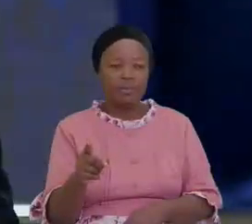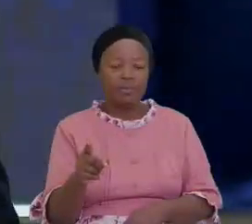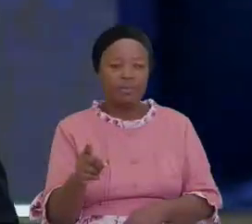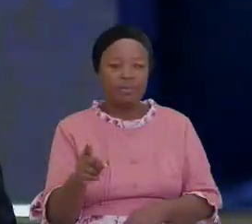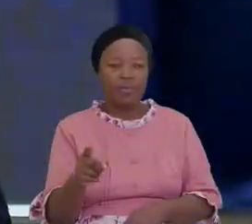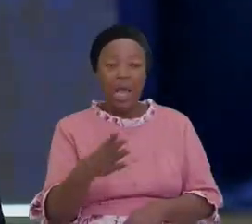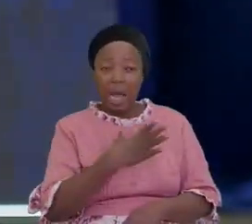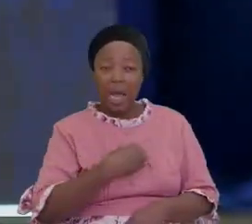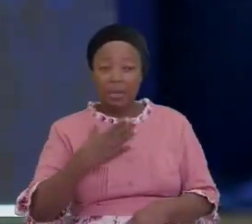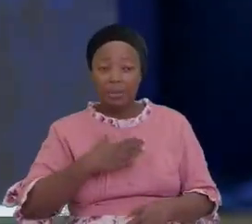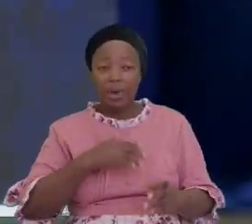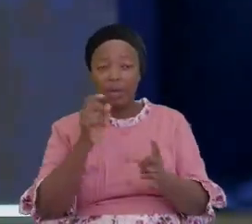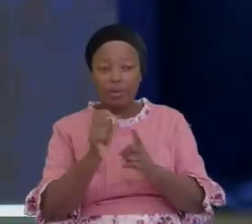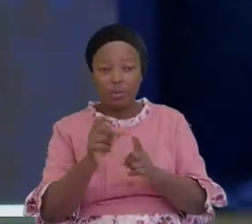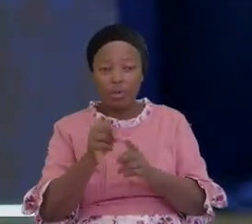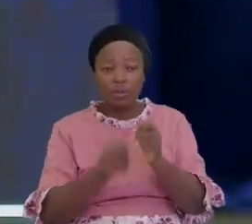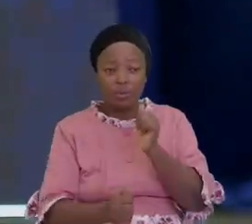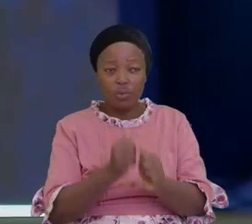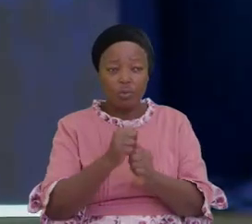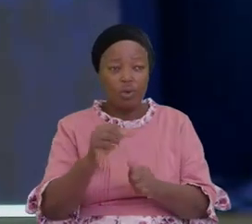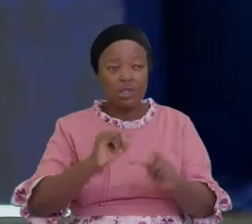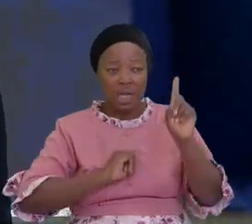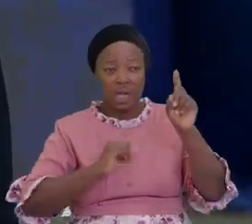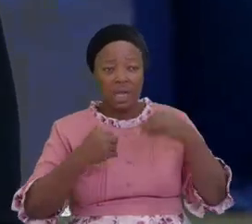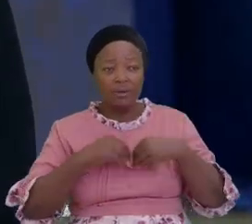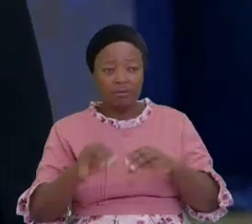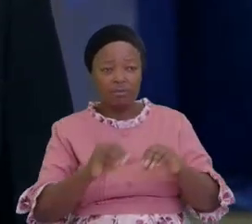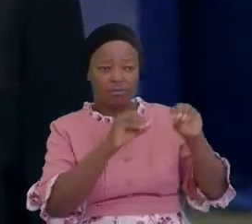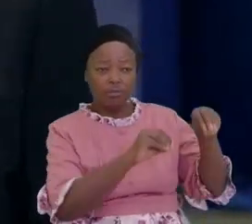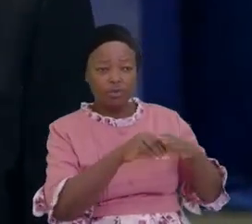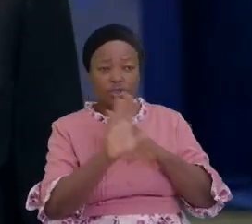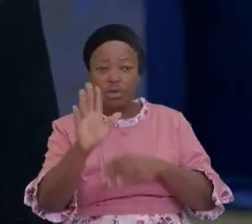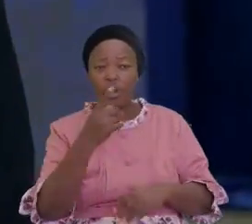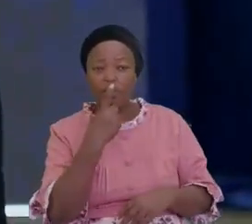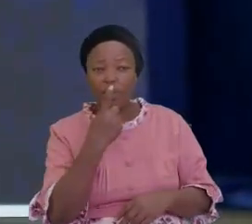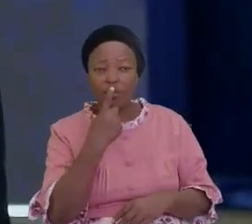and my words which I have put in thy mouth.